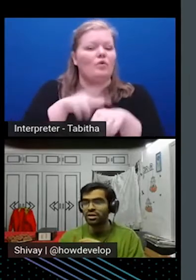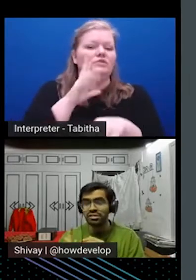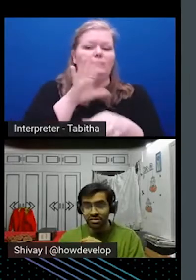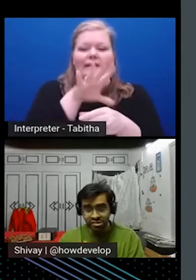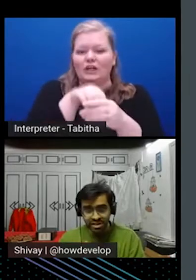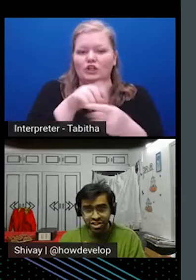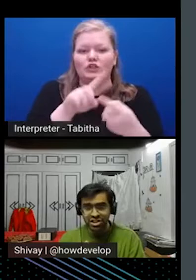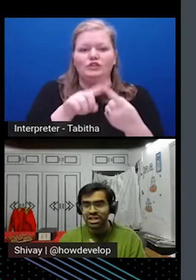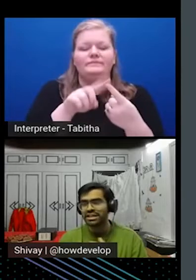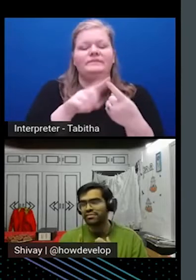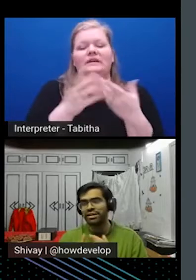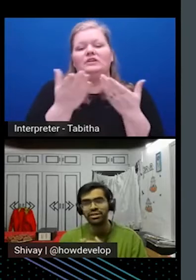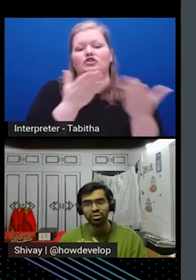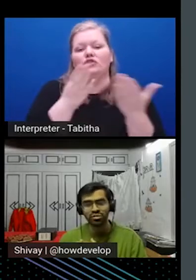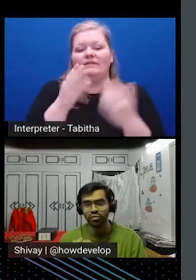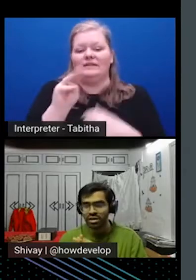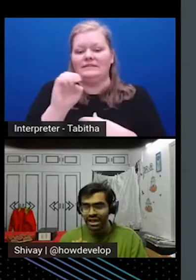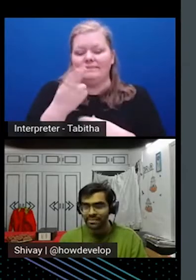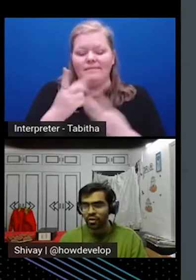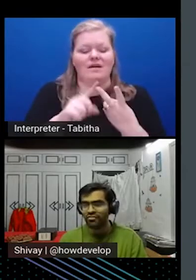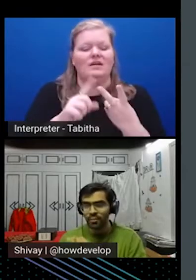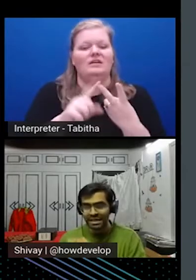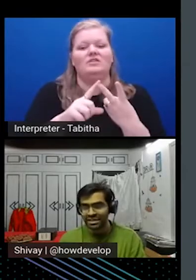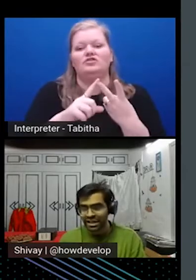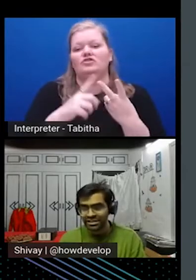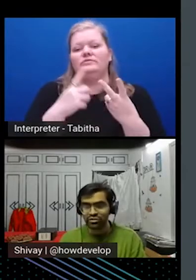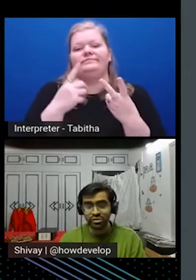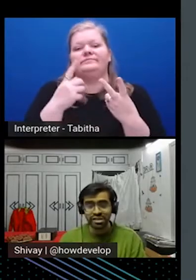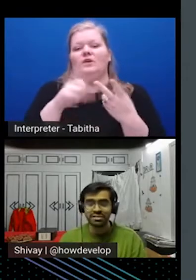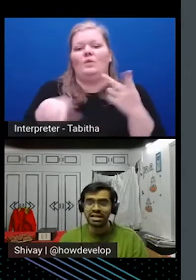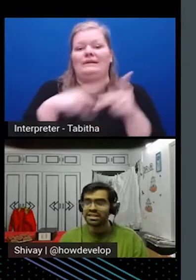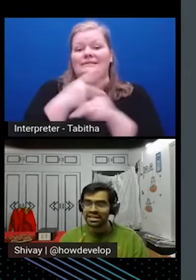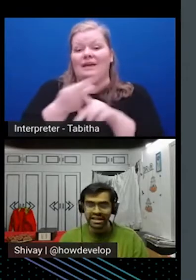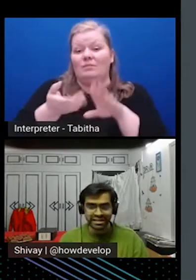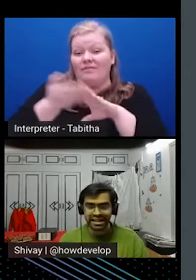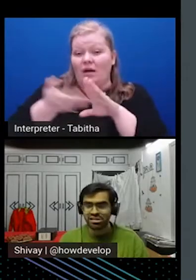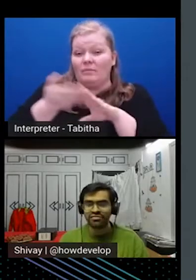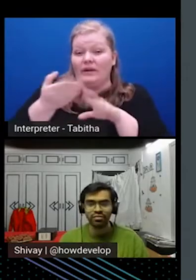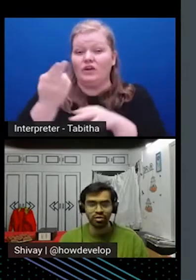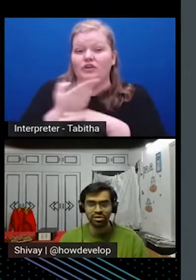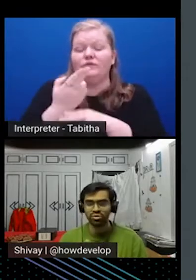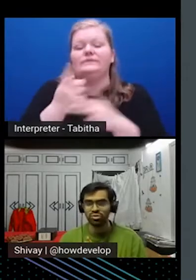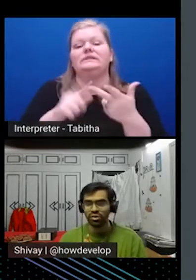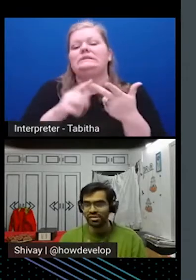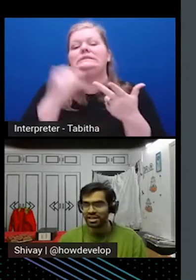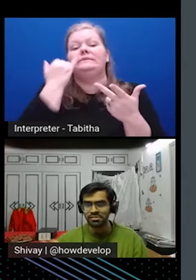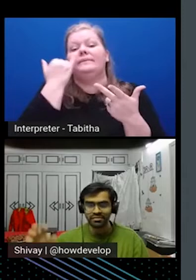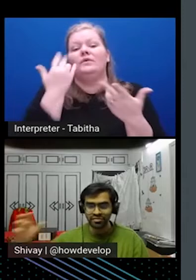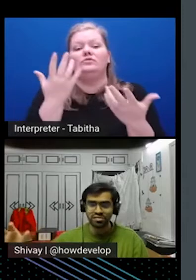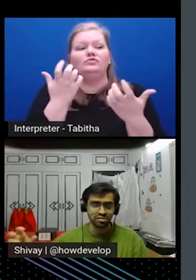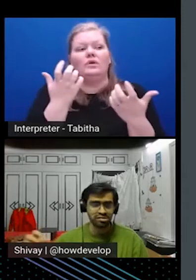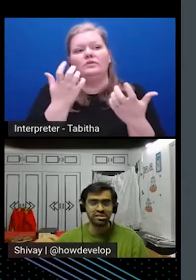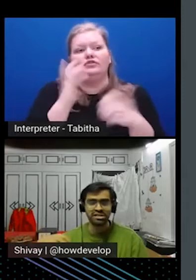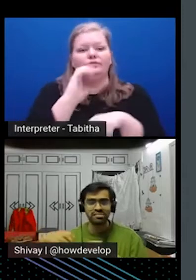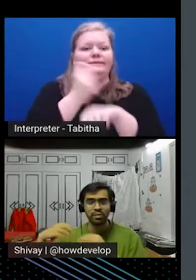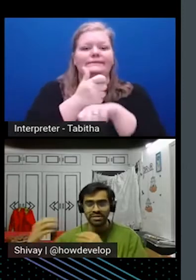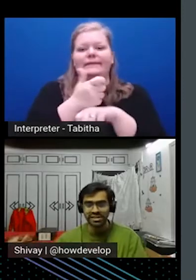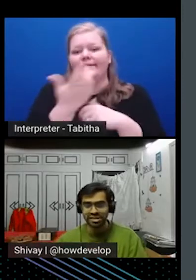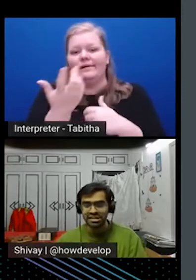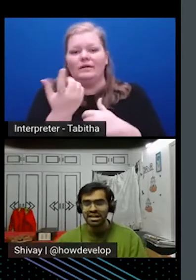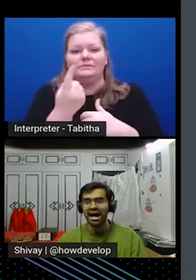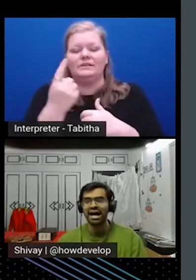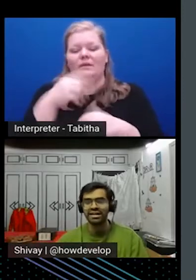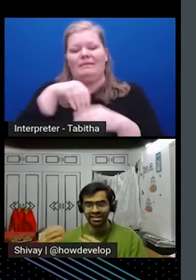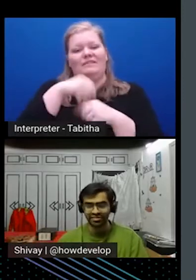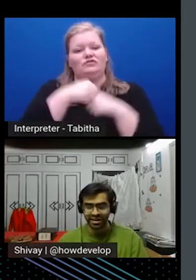your service mesh, that would include what type of operator that you're using. Then in, let's say, if you want to set up some infrastructure such as